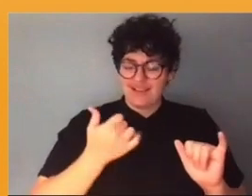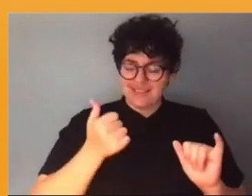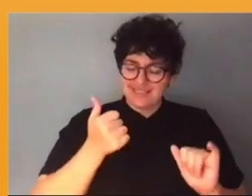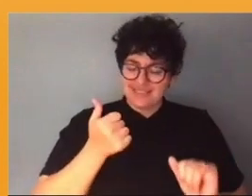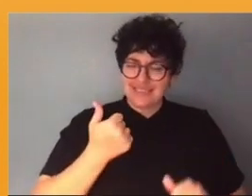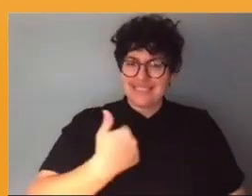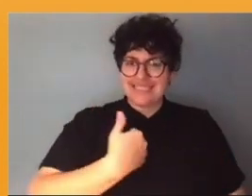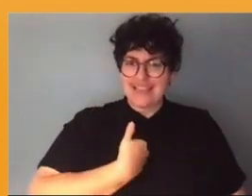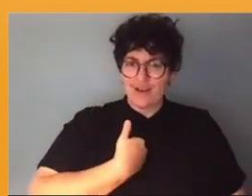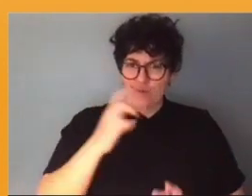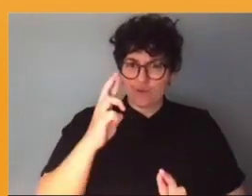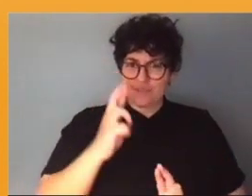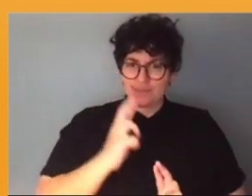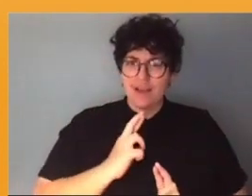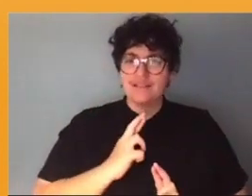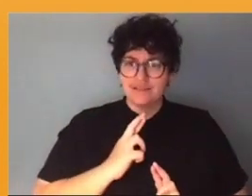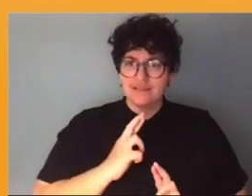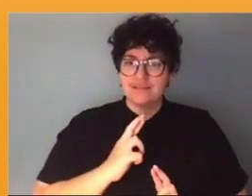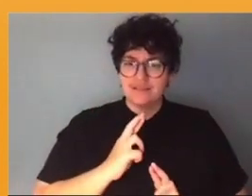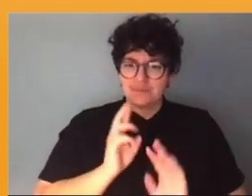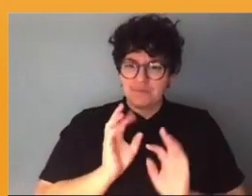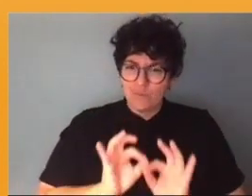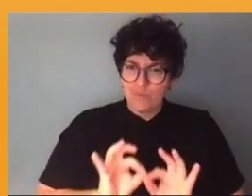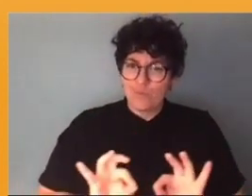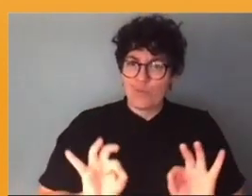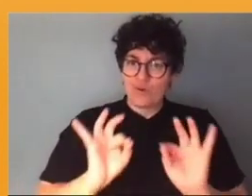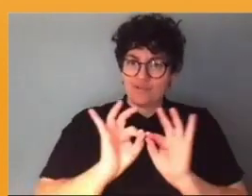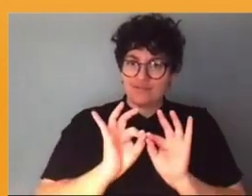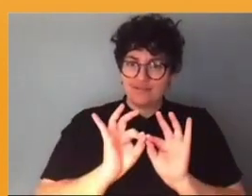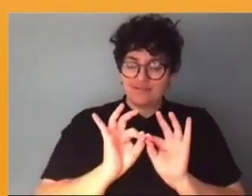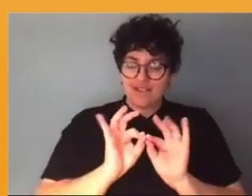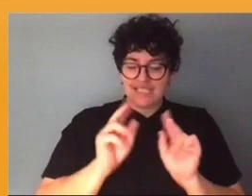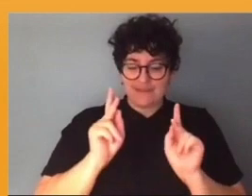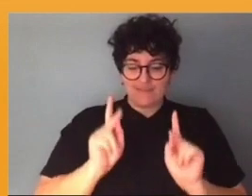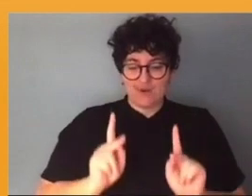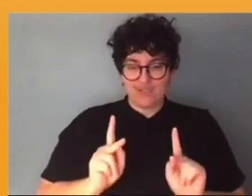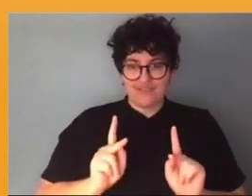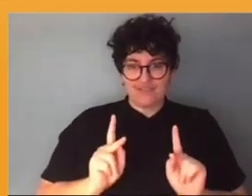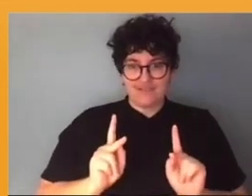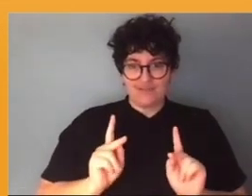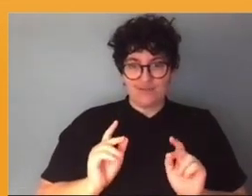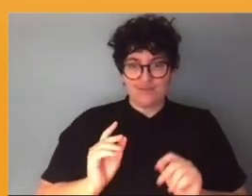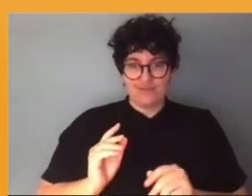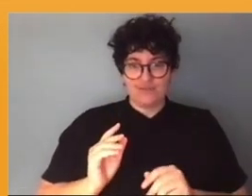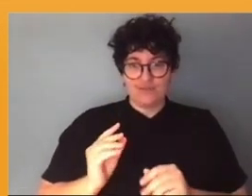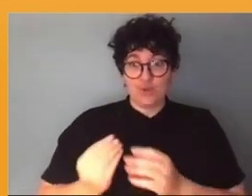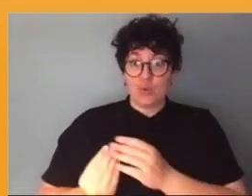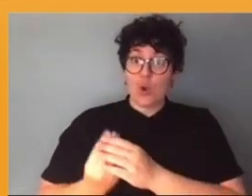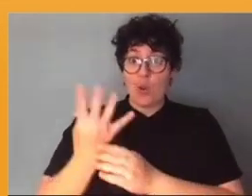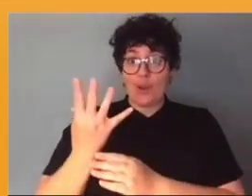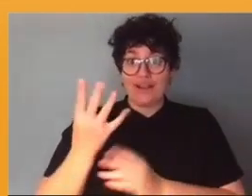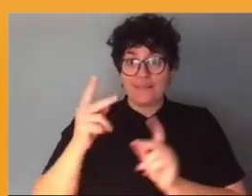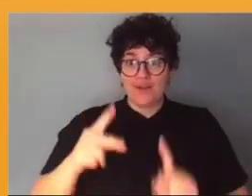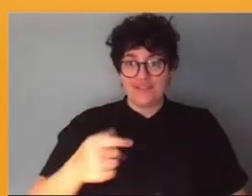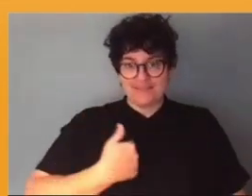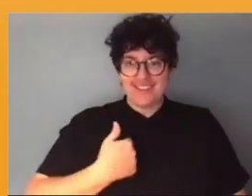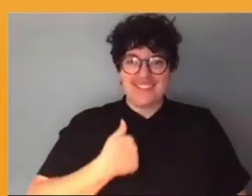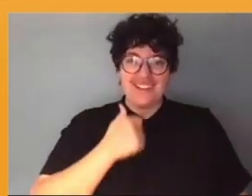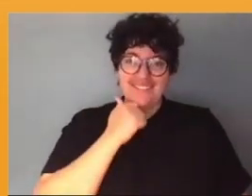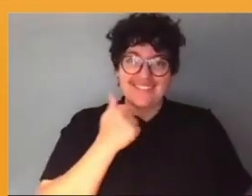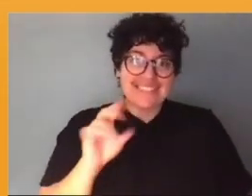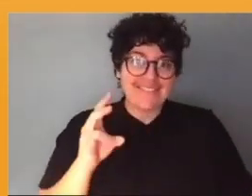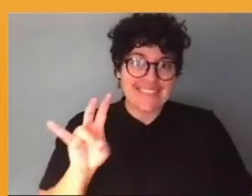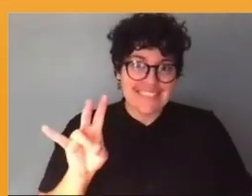important as a growing individual, you know, at my age, I'm 17, but to cultivate that sense